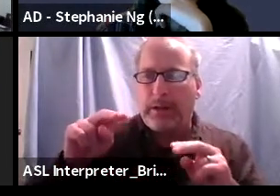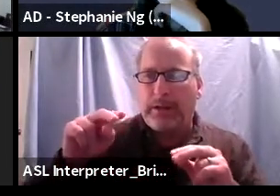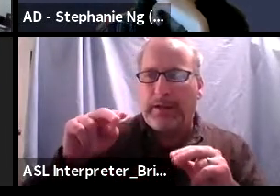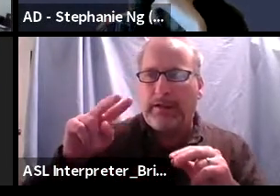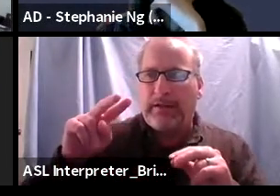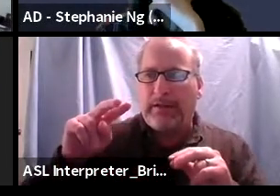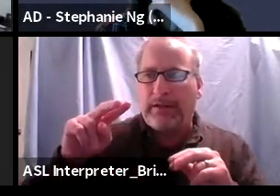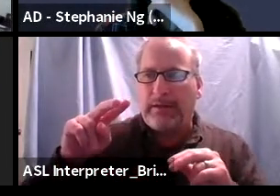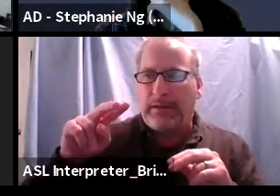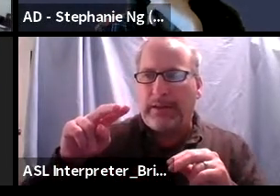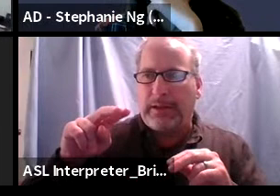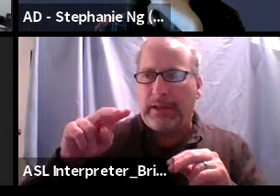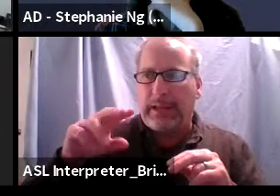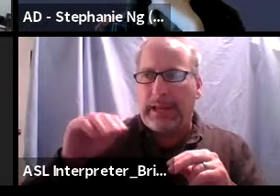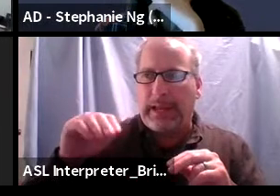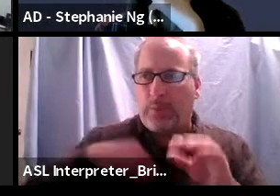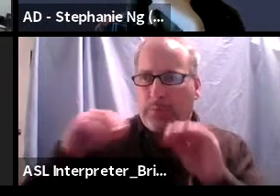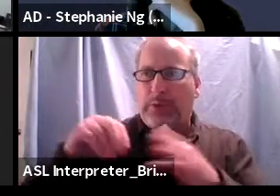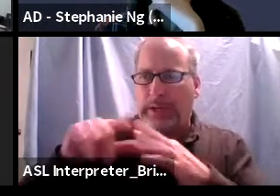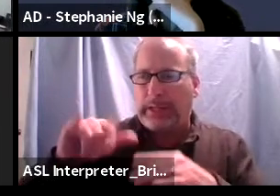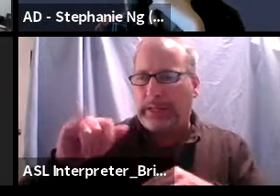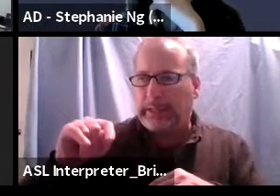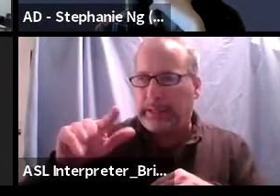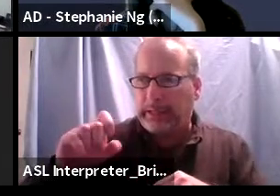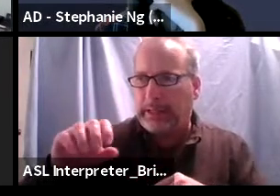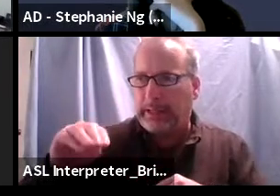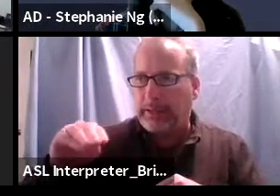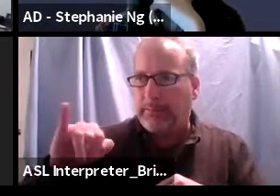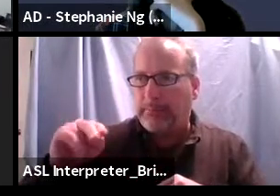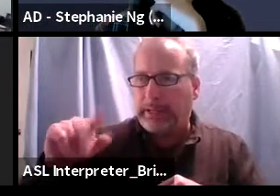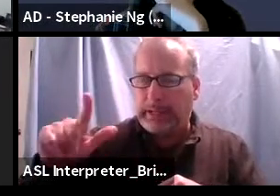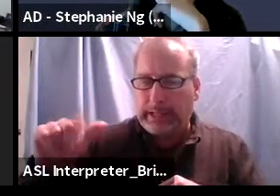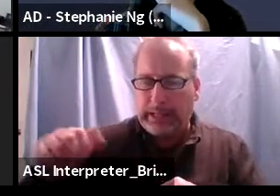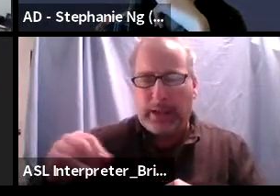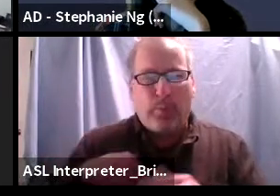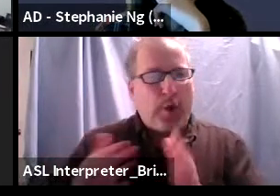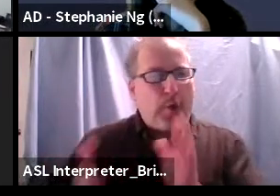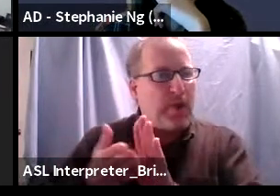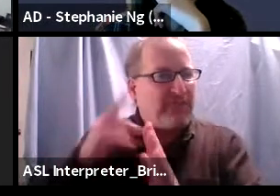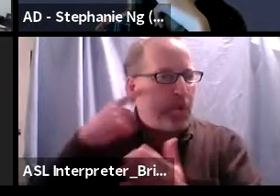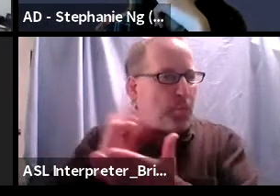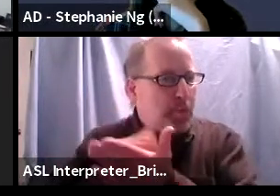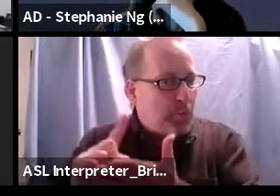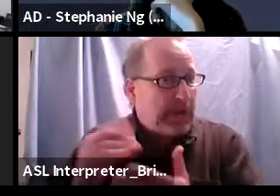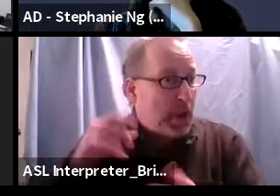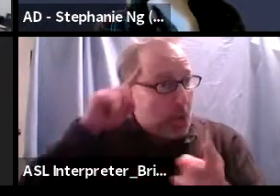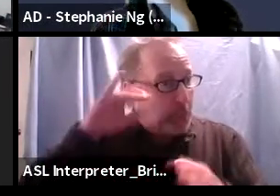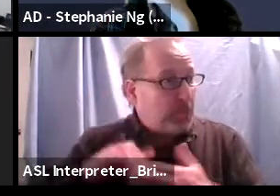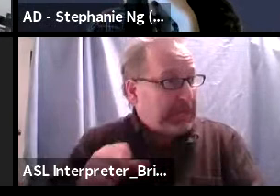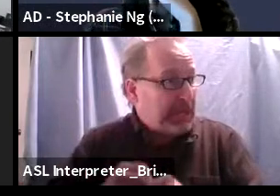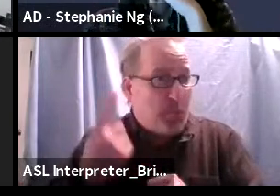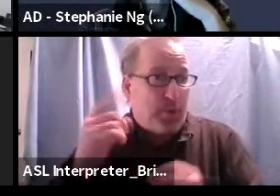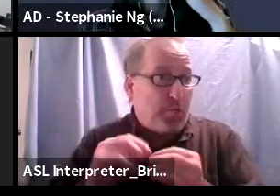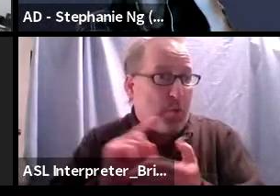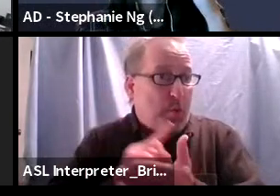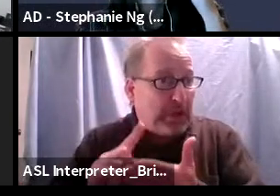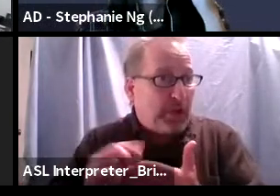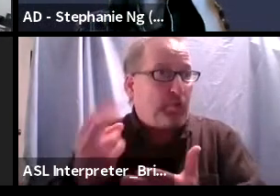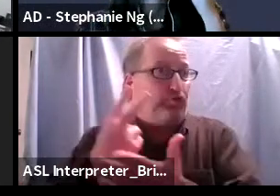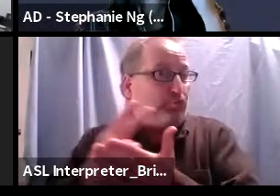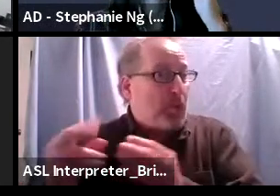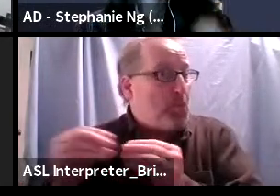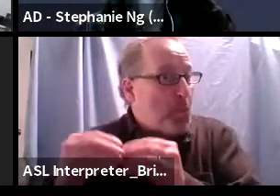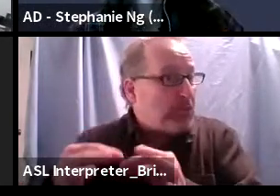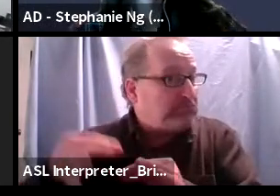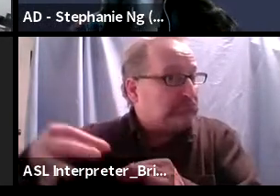Center, and we've been actually running it for a solid week so far. And hopefully we get another week or two out of that site. So we're going to have